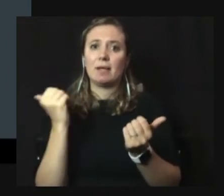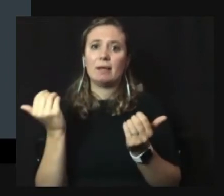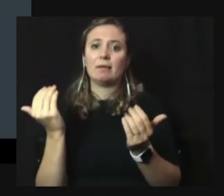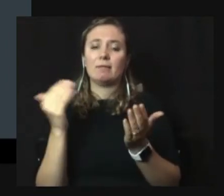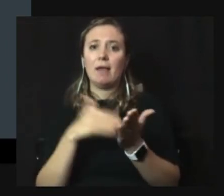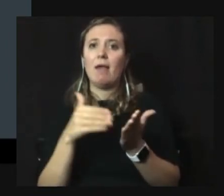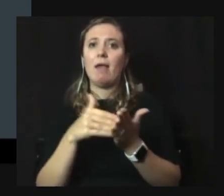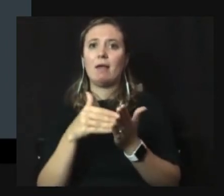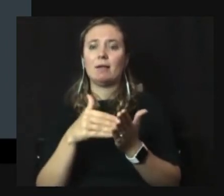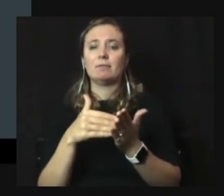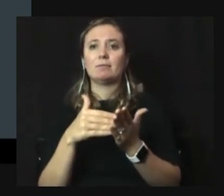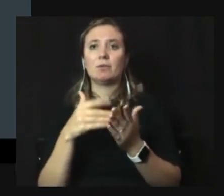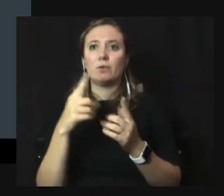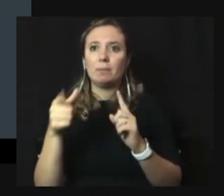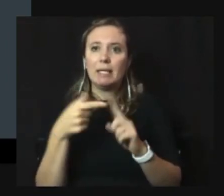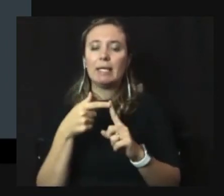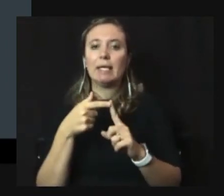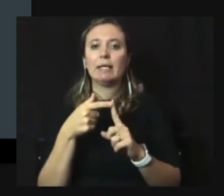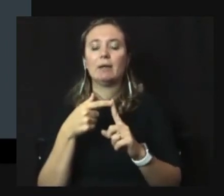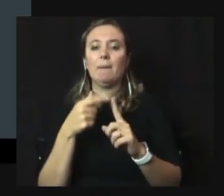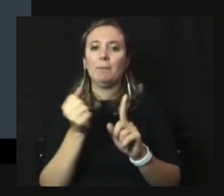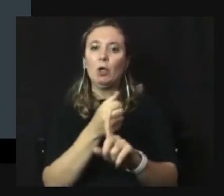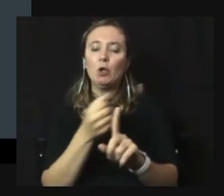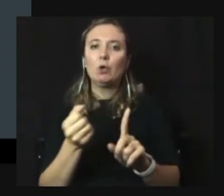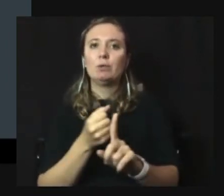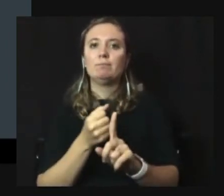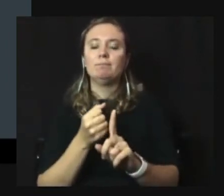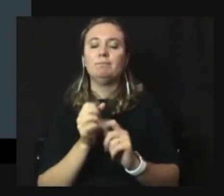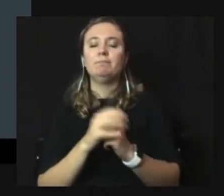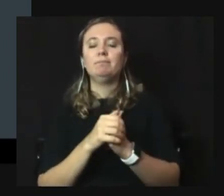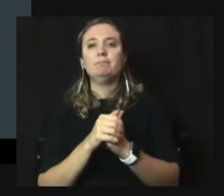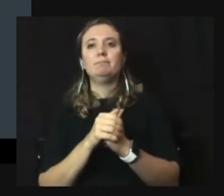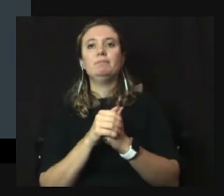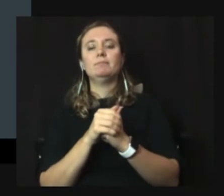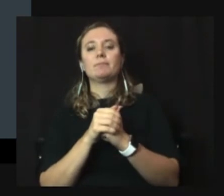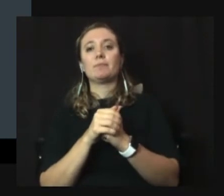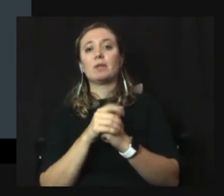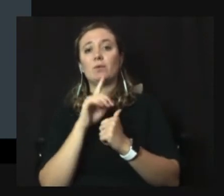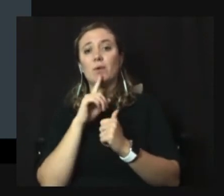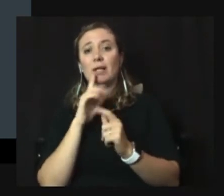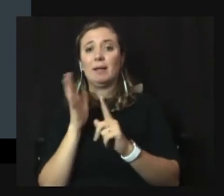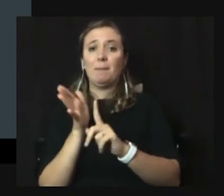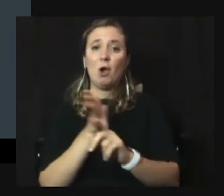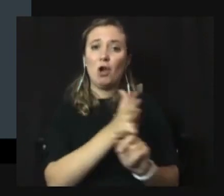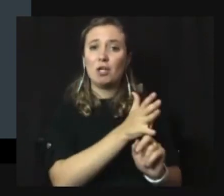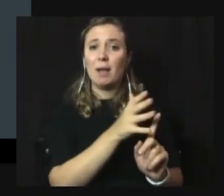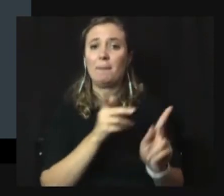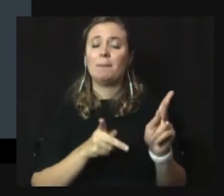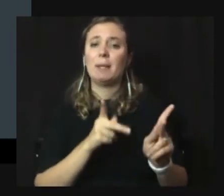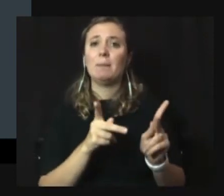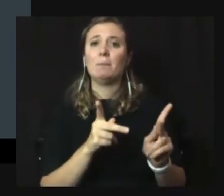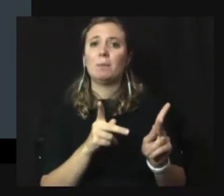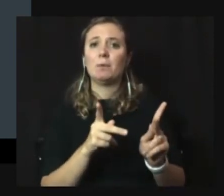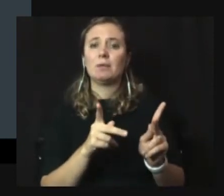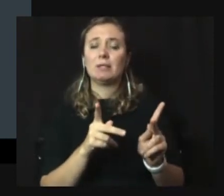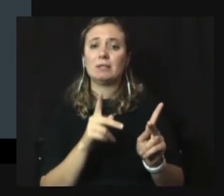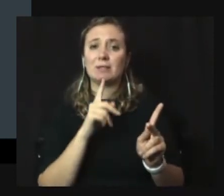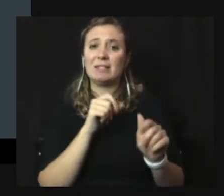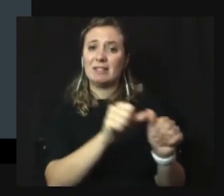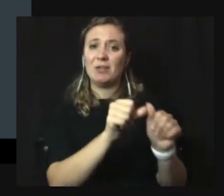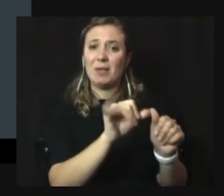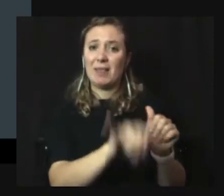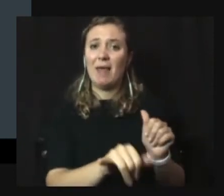on marginalized populations, especially people of color. It